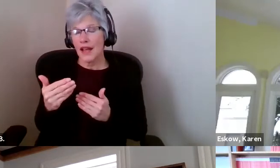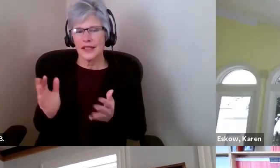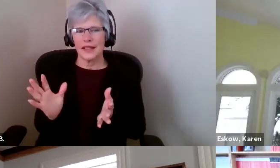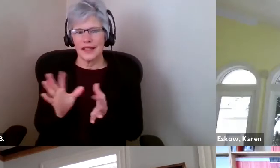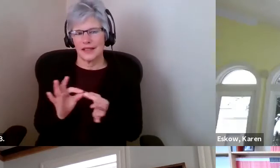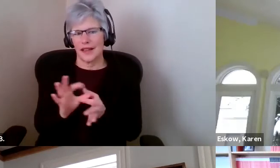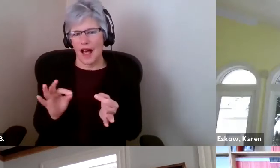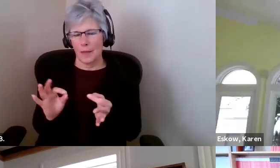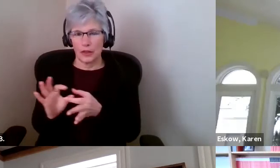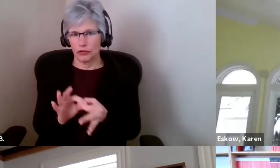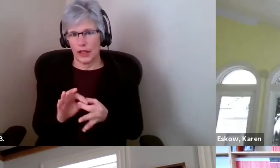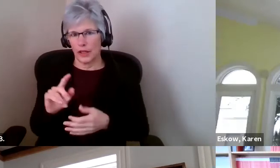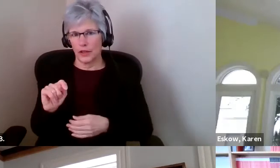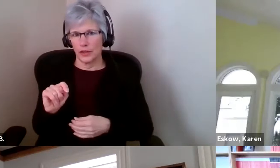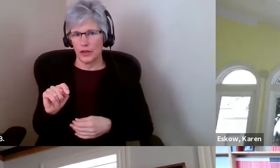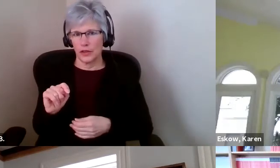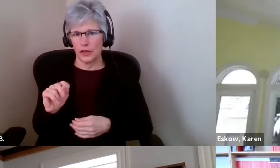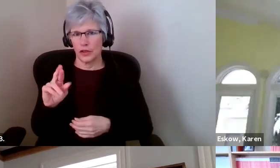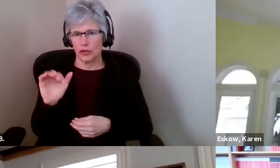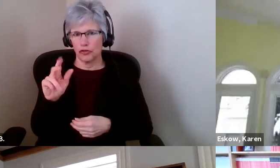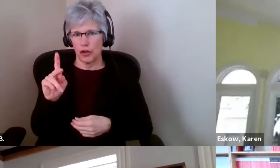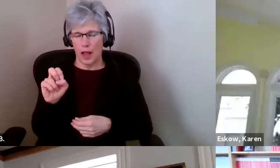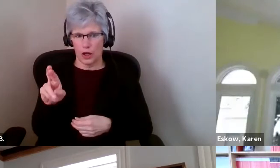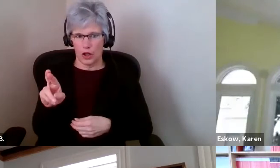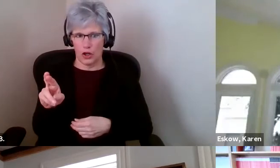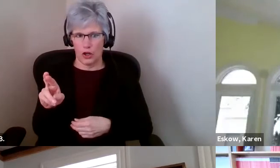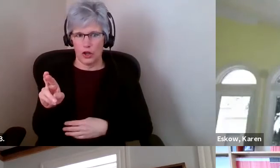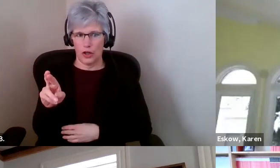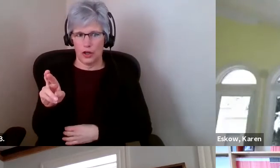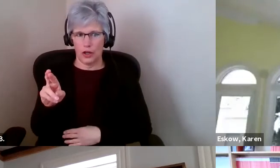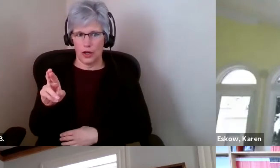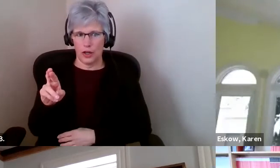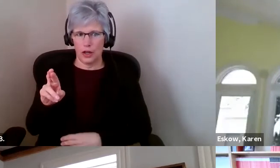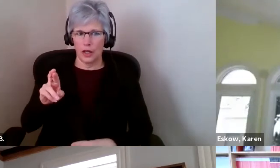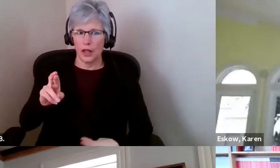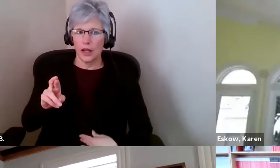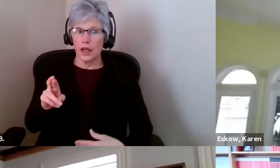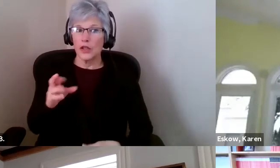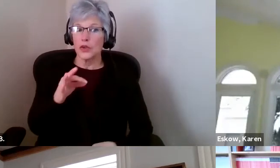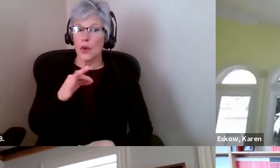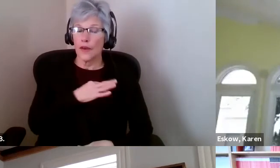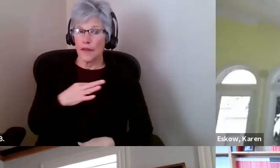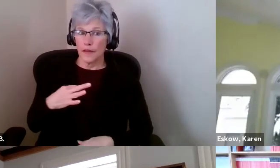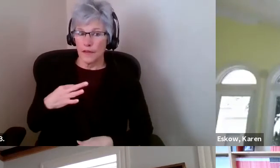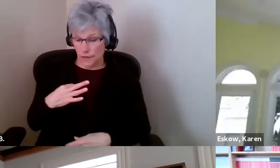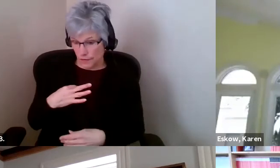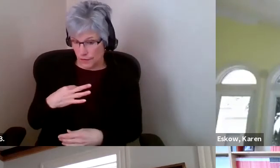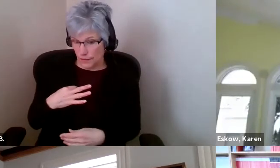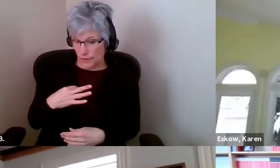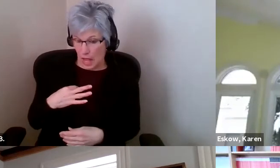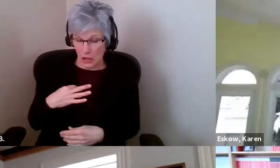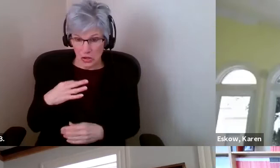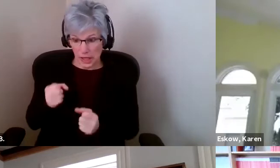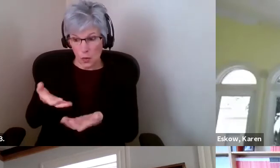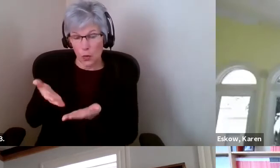just going to put it out there. And the recommendation is, I think faculty have to ask students to show us their tracker results as part of attendance